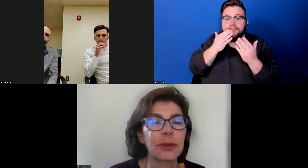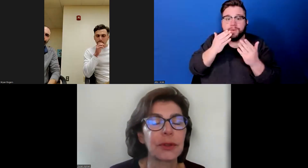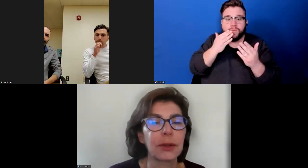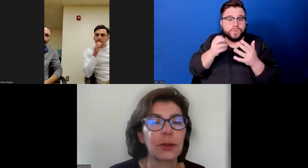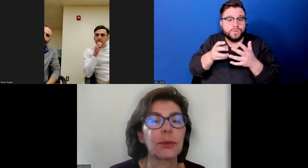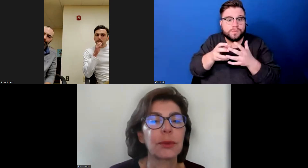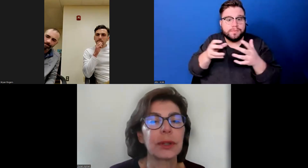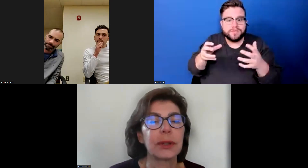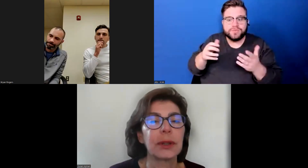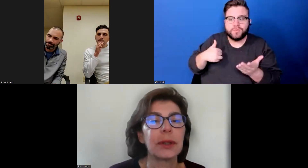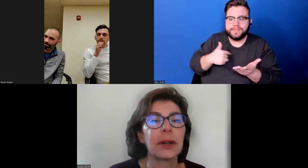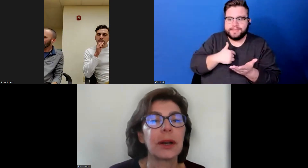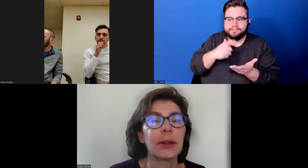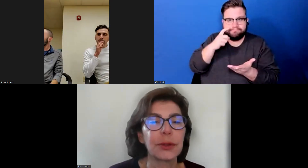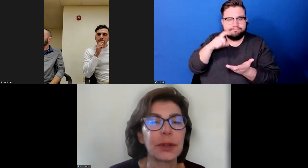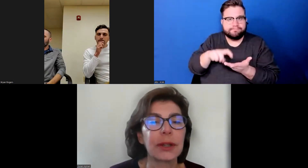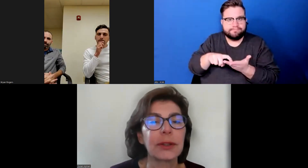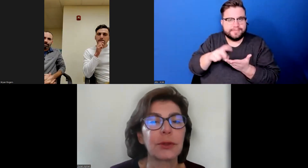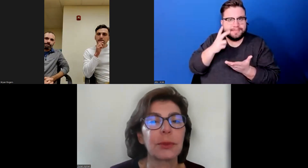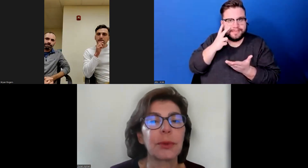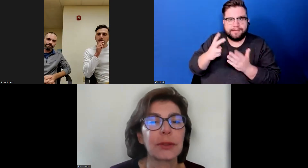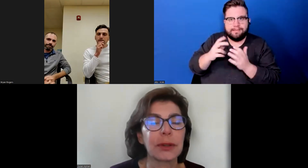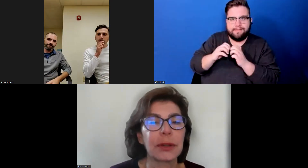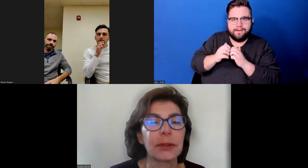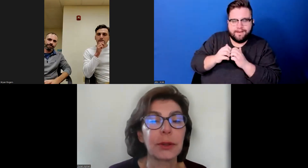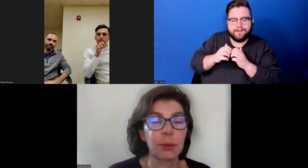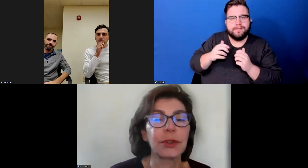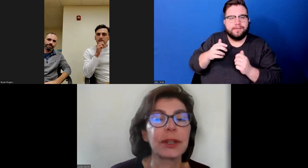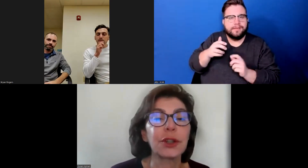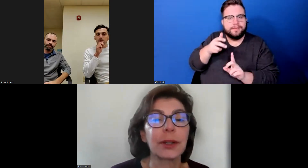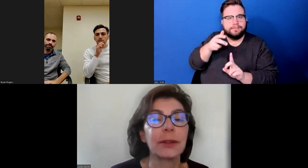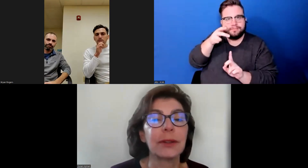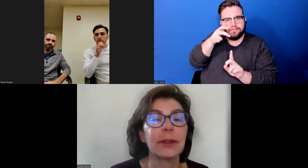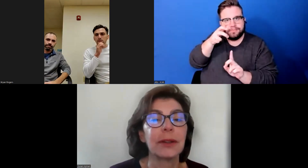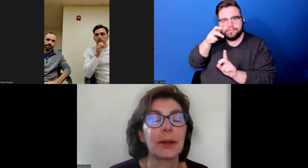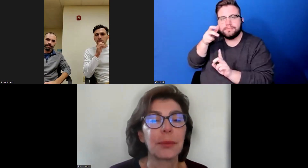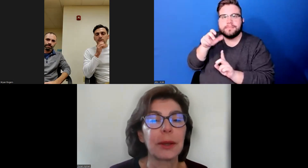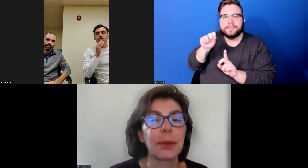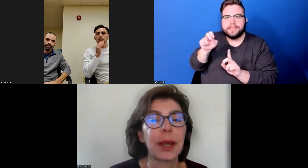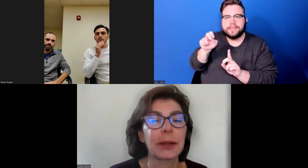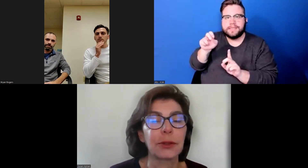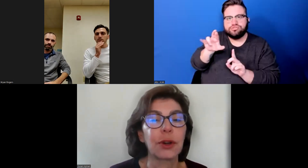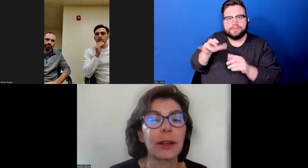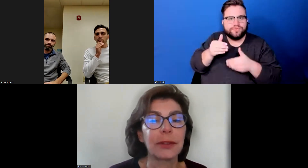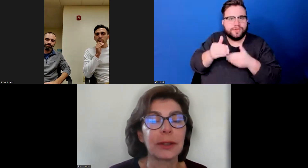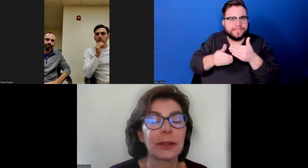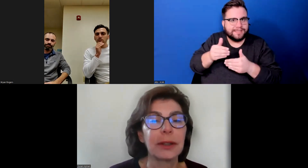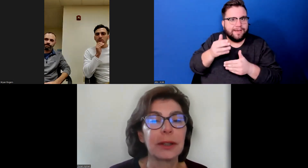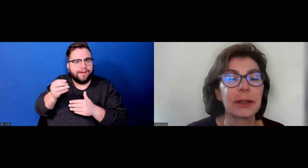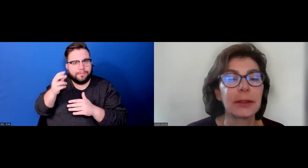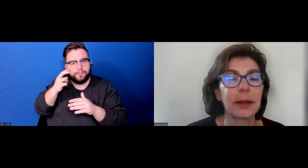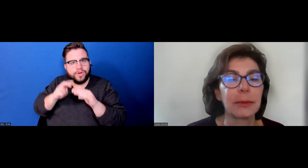how sensory understanding and sensory processing and sensory prediction impacts